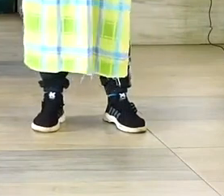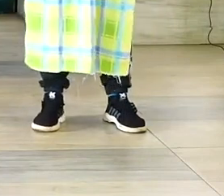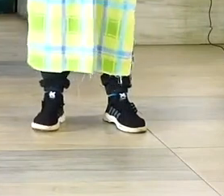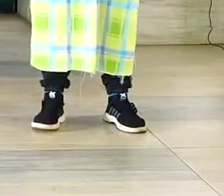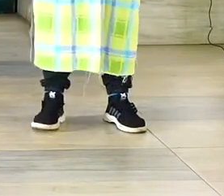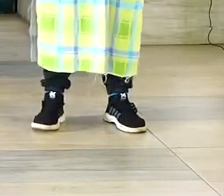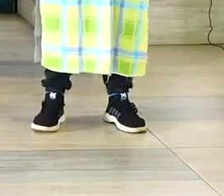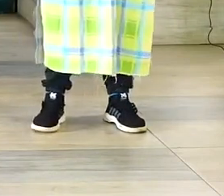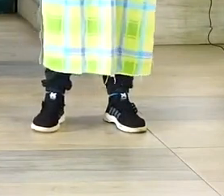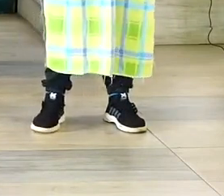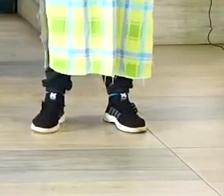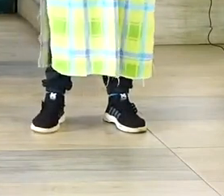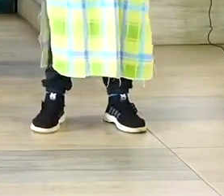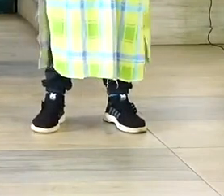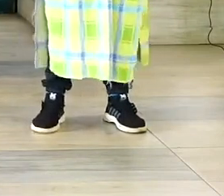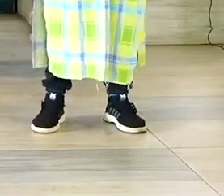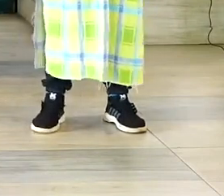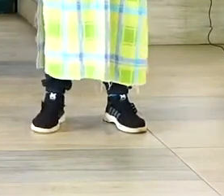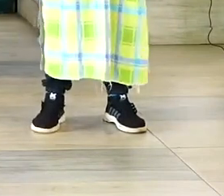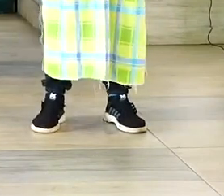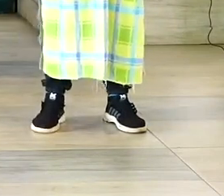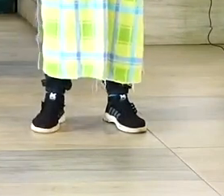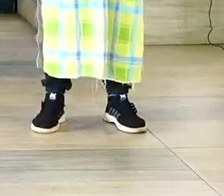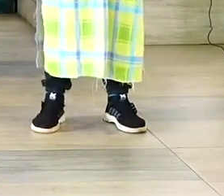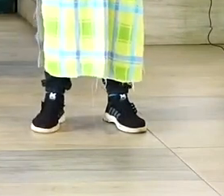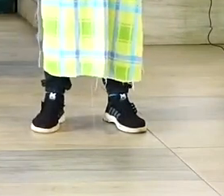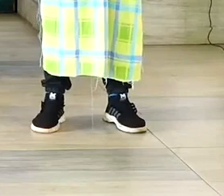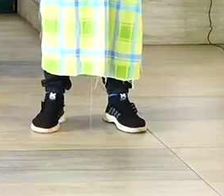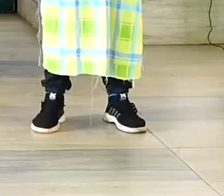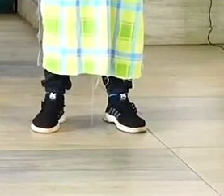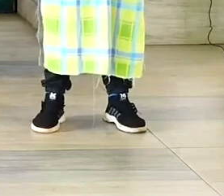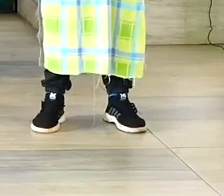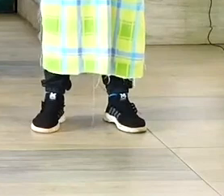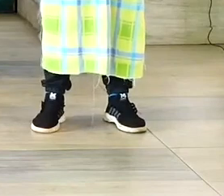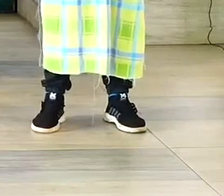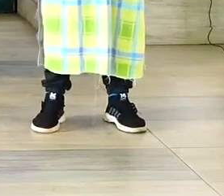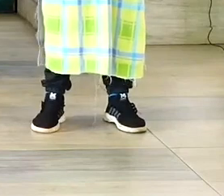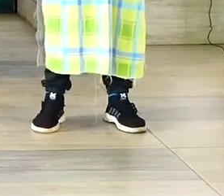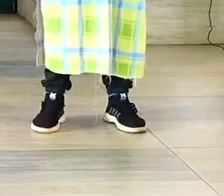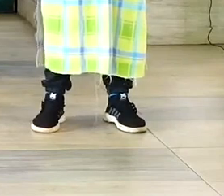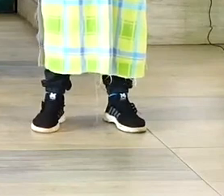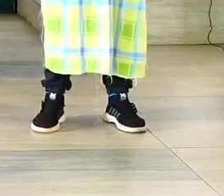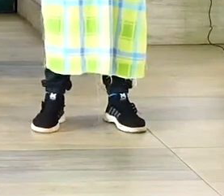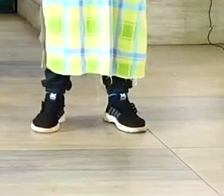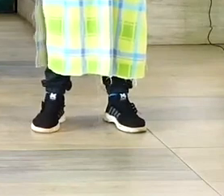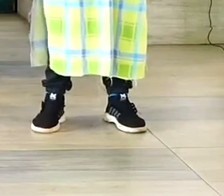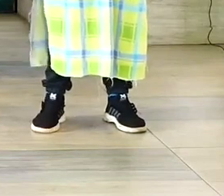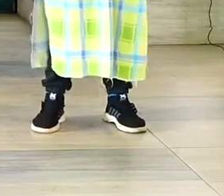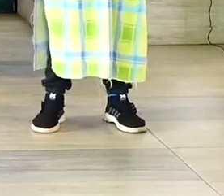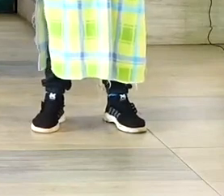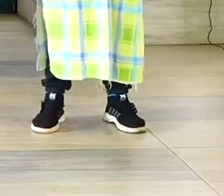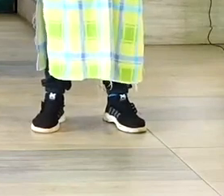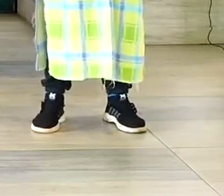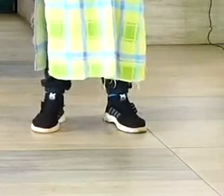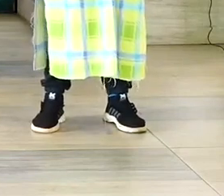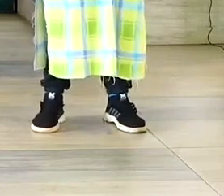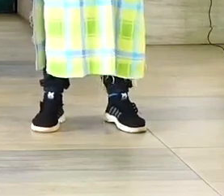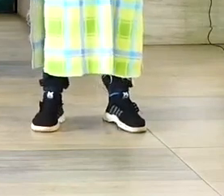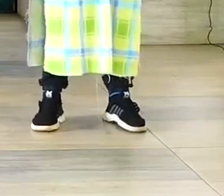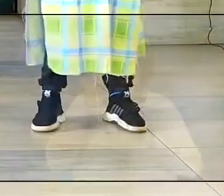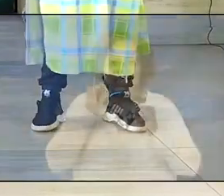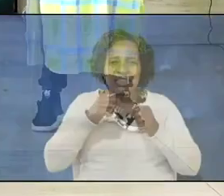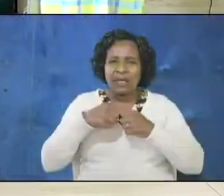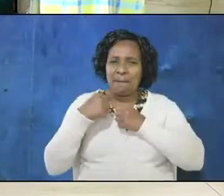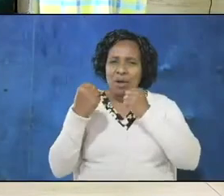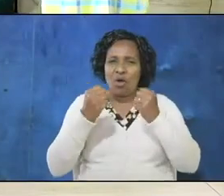text for today is Romans chapter 1 verse 16. And it said, "For I am not ashamed of the gospel, because it is the